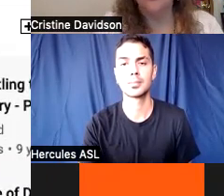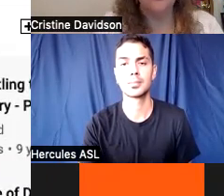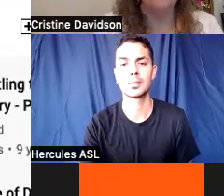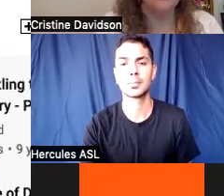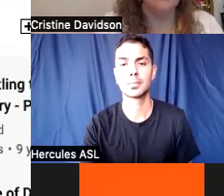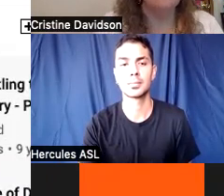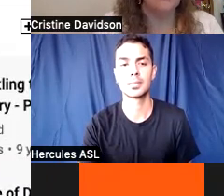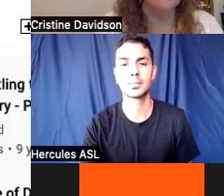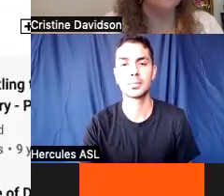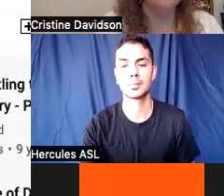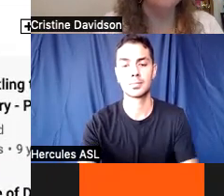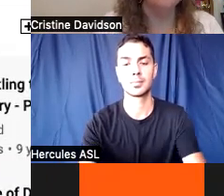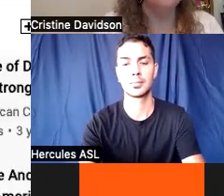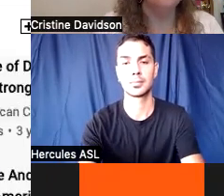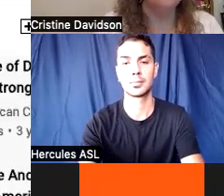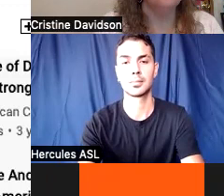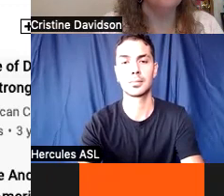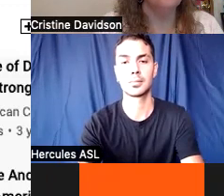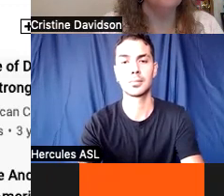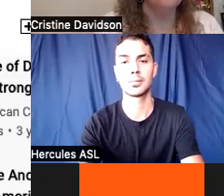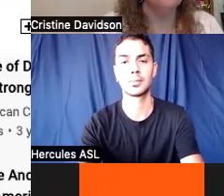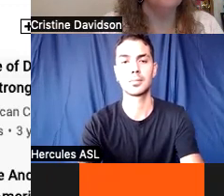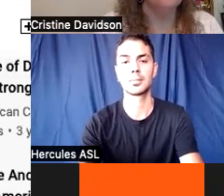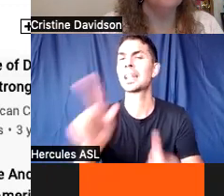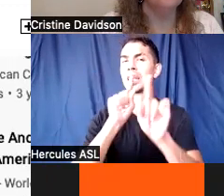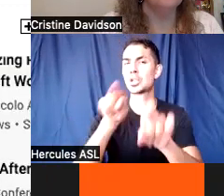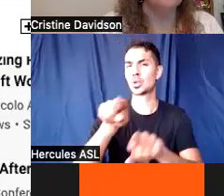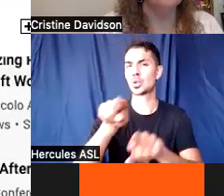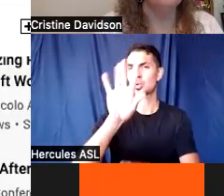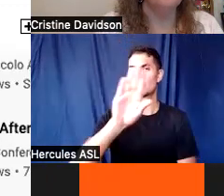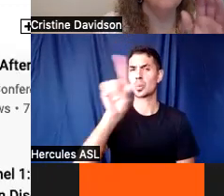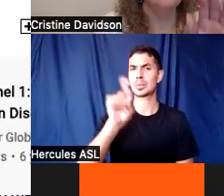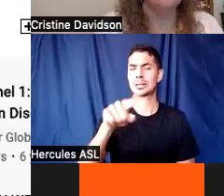to answer your question, Mary, I'm not sure who